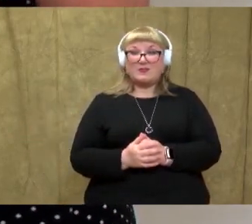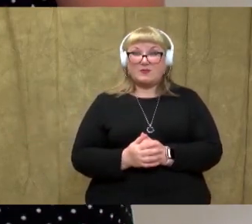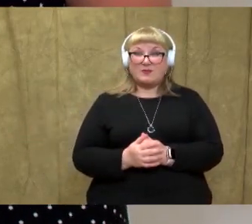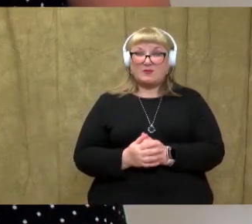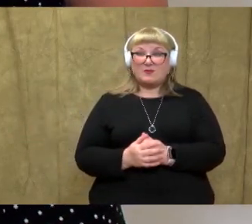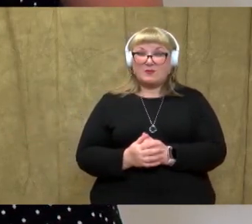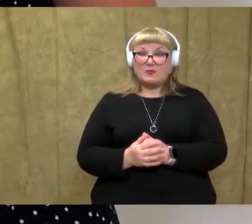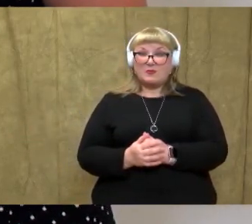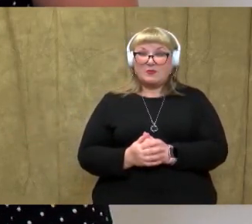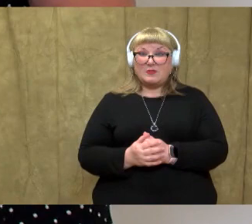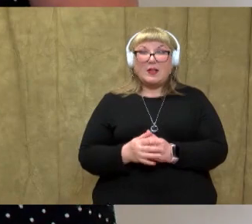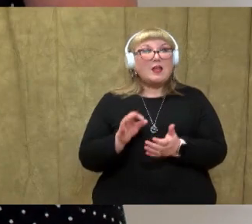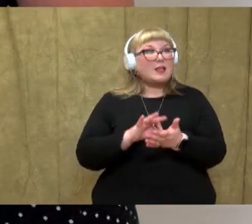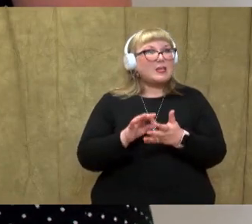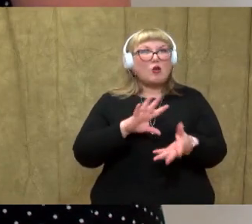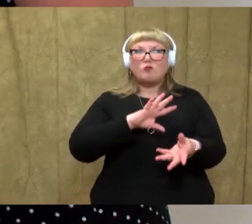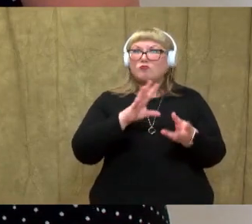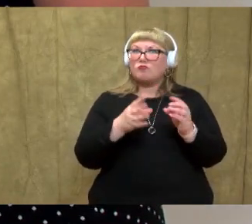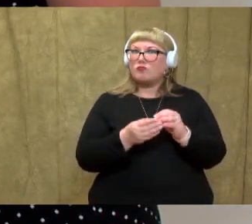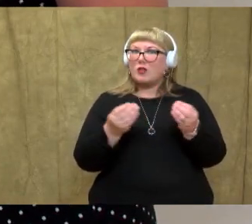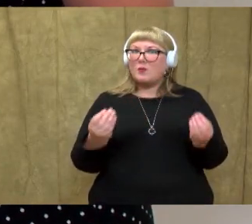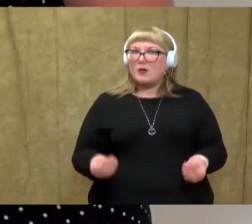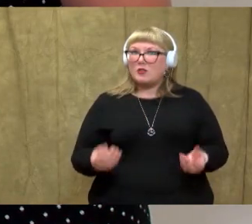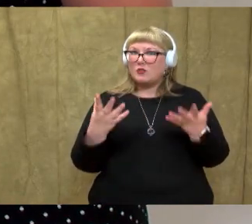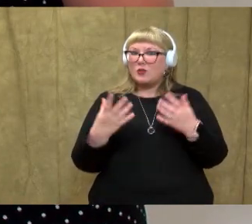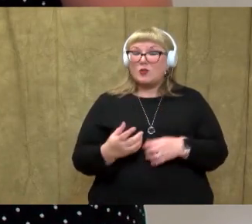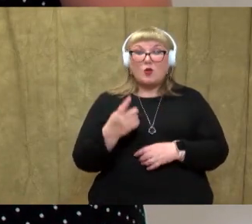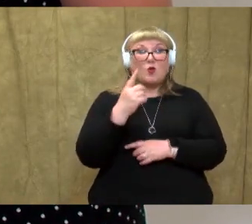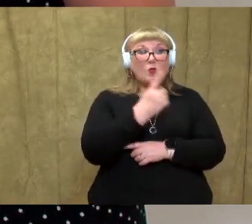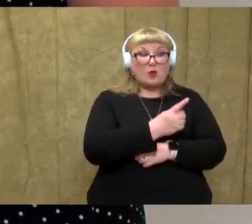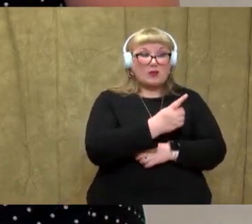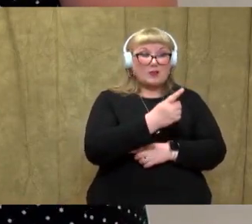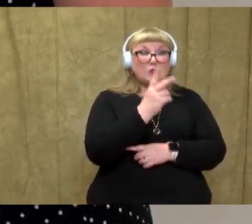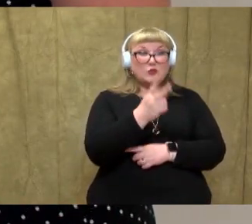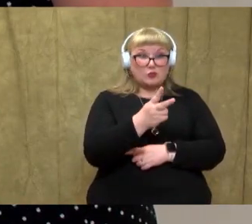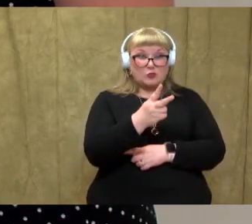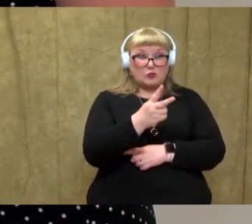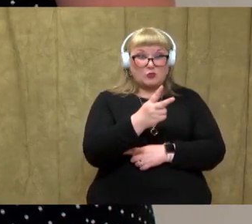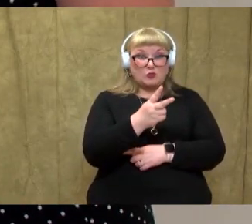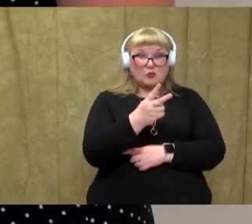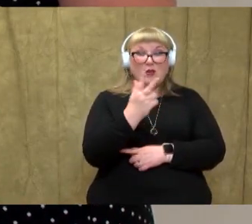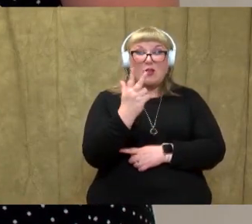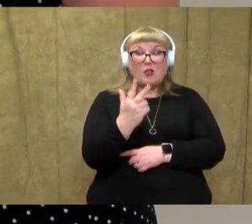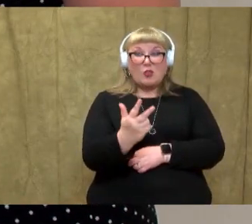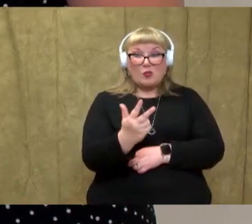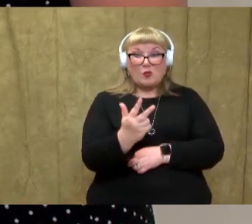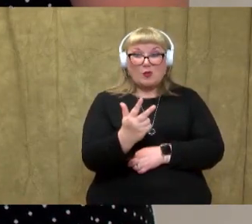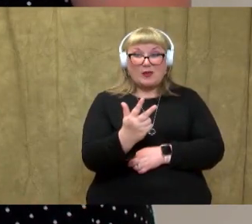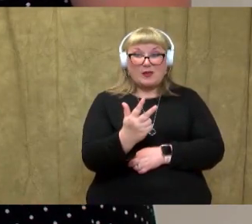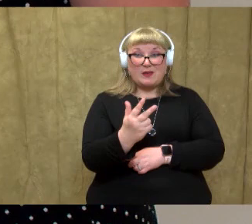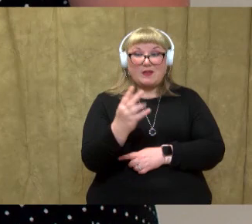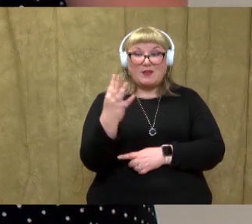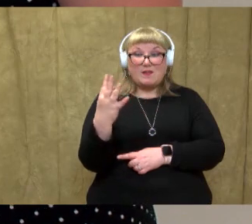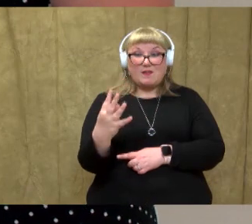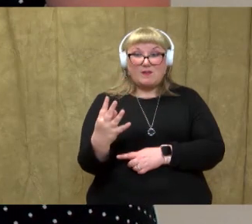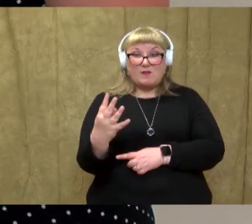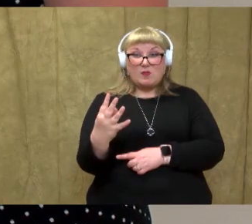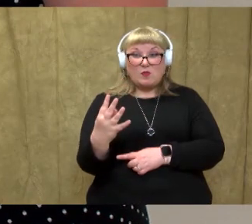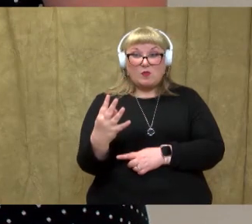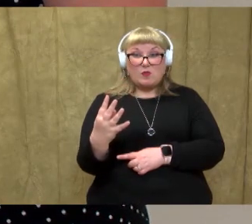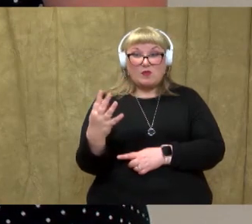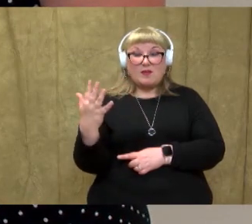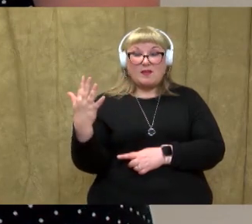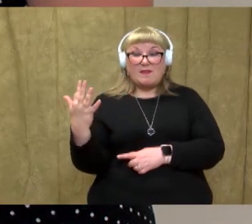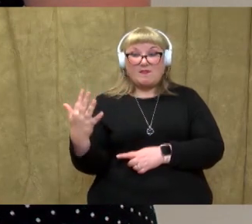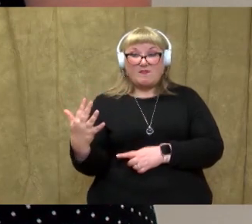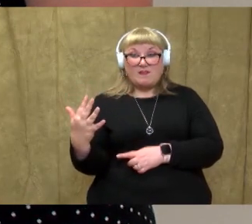5. Awesome. Let's count these all together. 1, 2, 3,